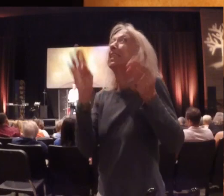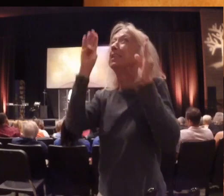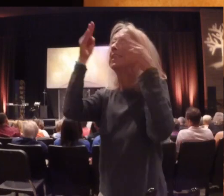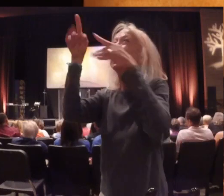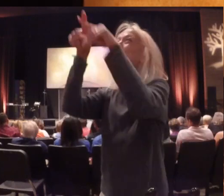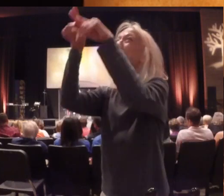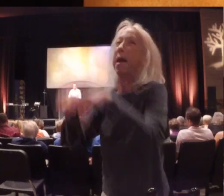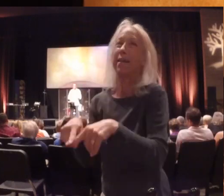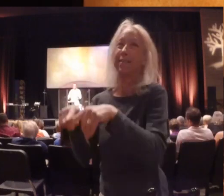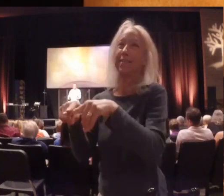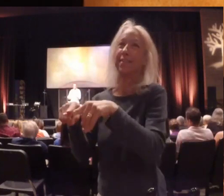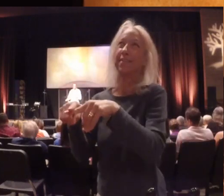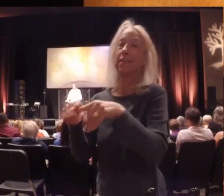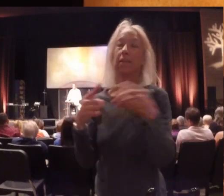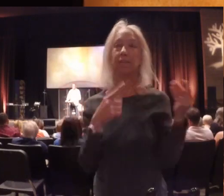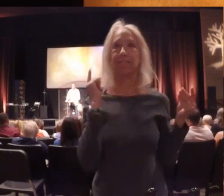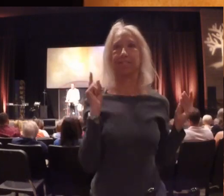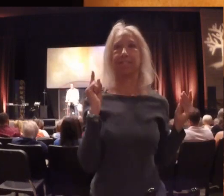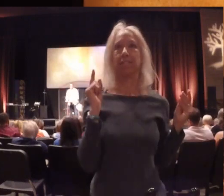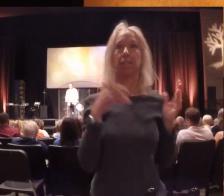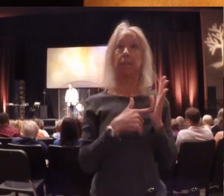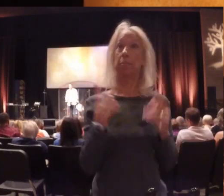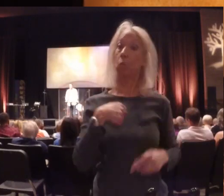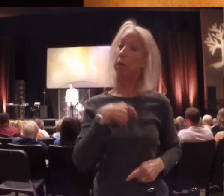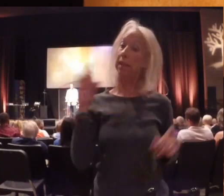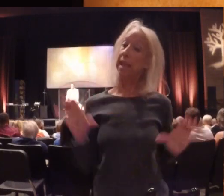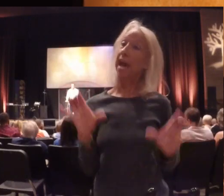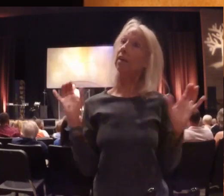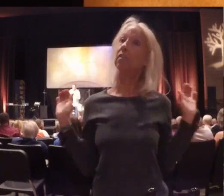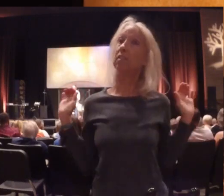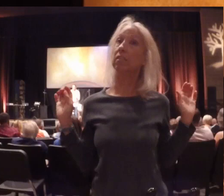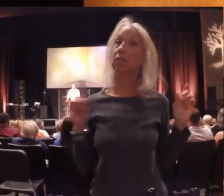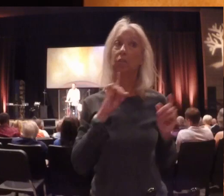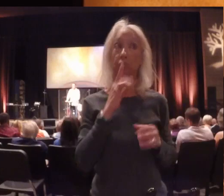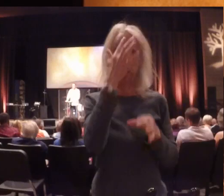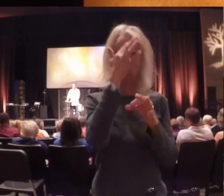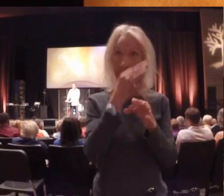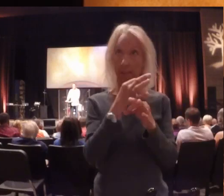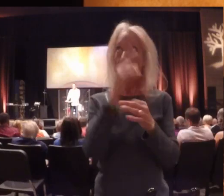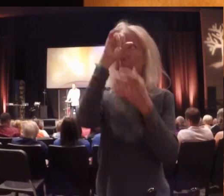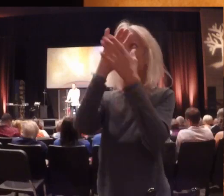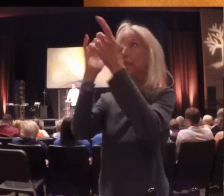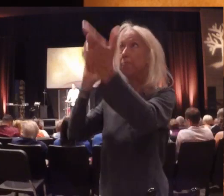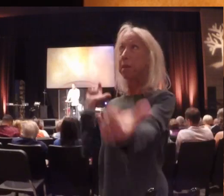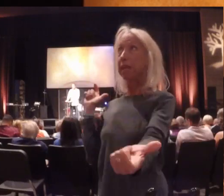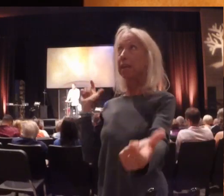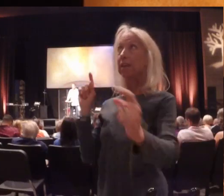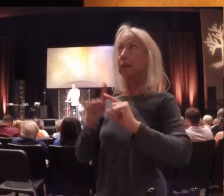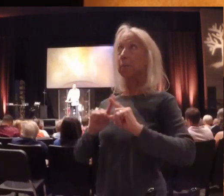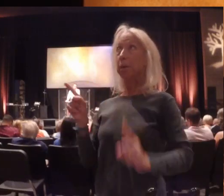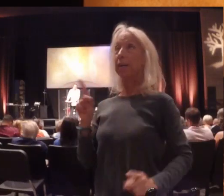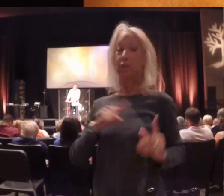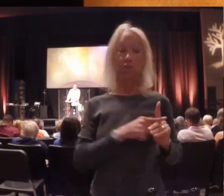when it drives you to depend on God. Only God can send the water, but sometimes he asks us to dig a ditch. Real faith believes